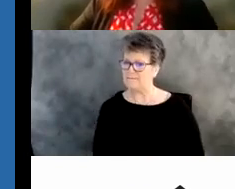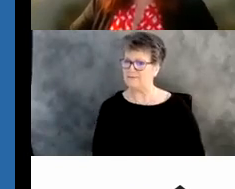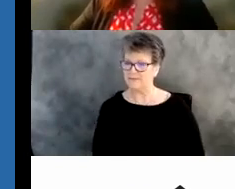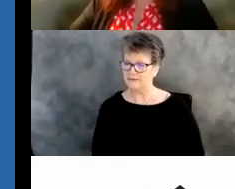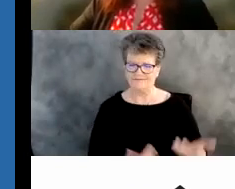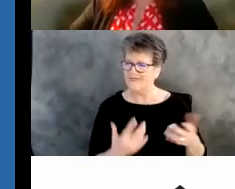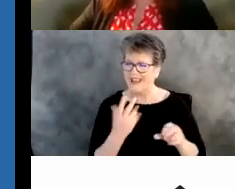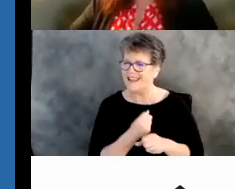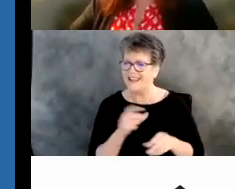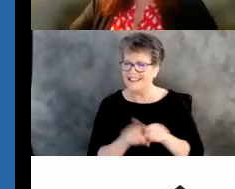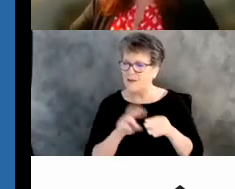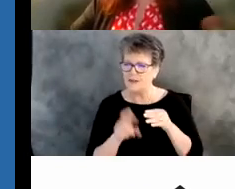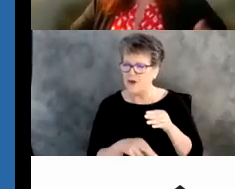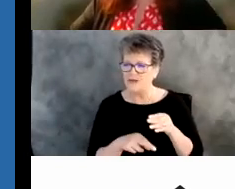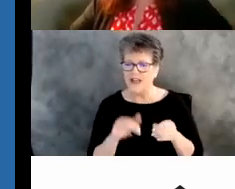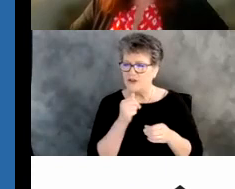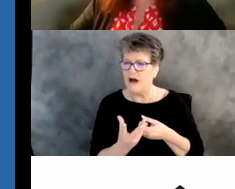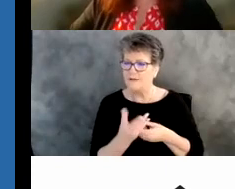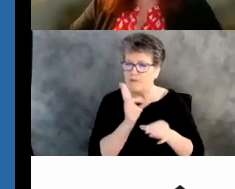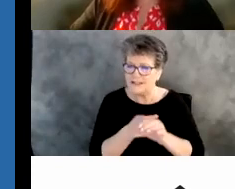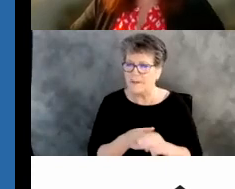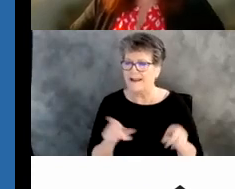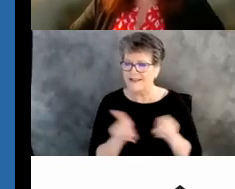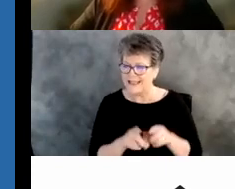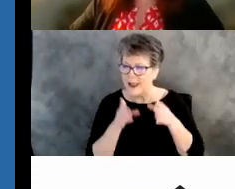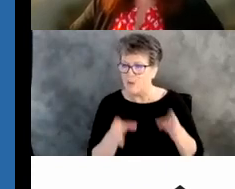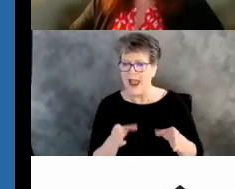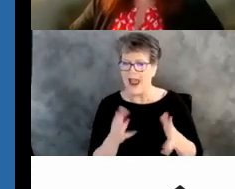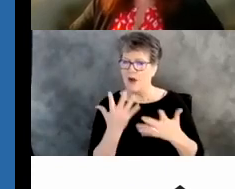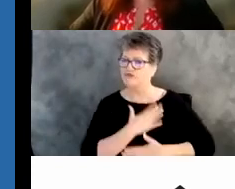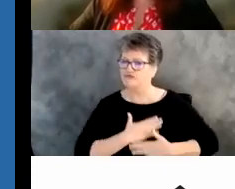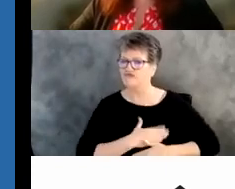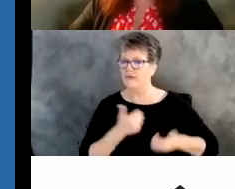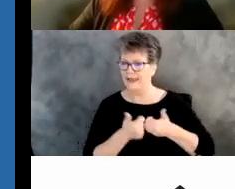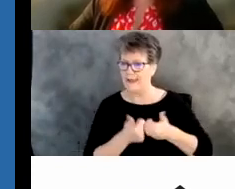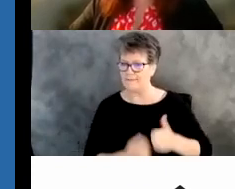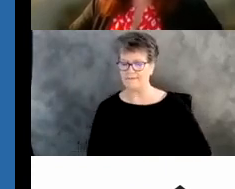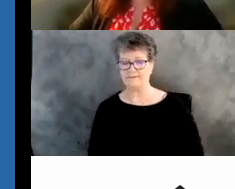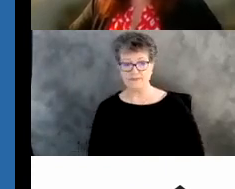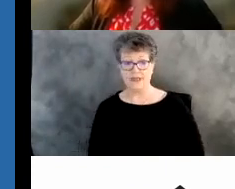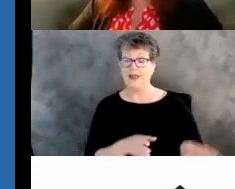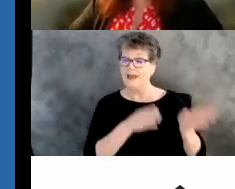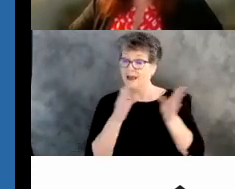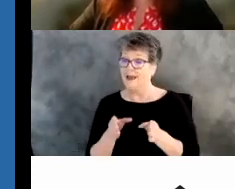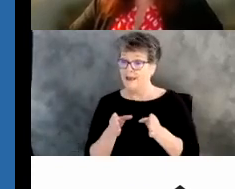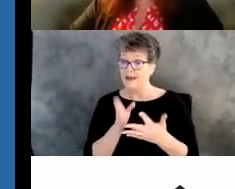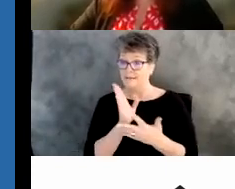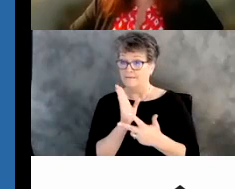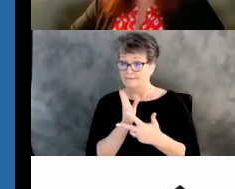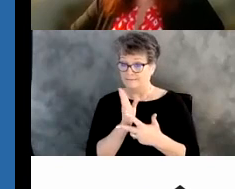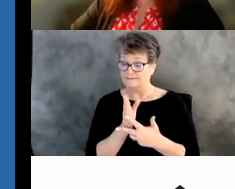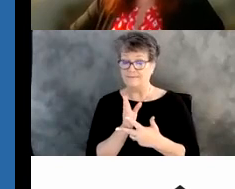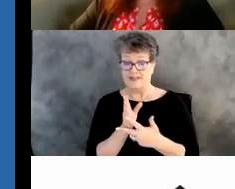getting the same result. Not everyone is able to fully enjoy the game in that context. So the next image, we have the same